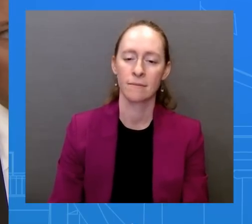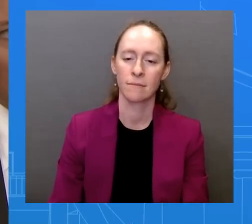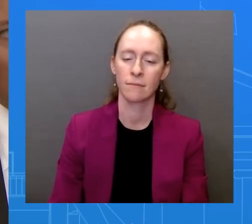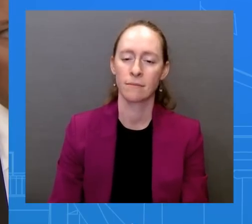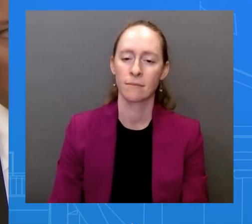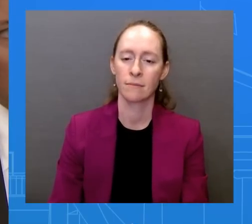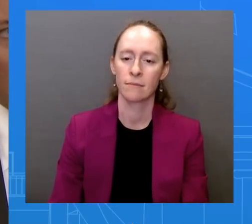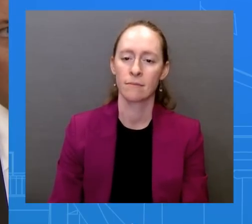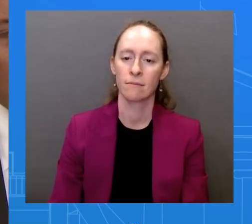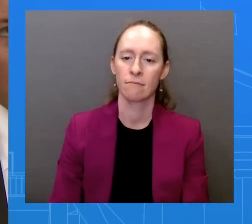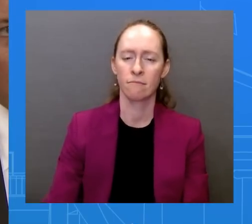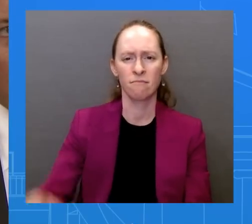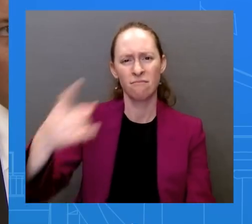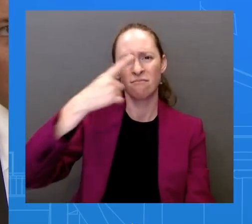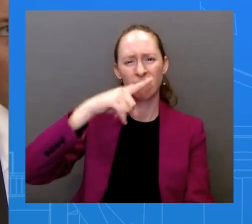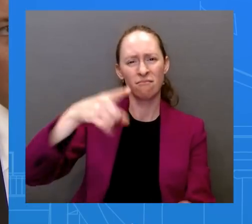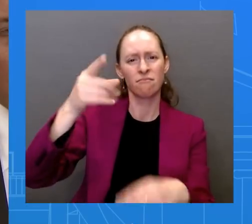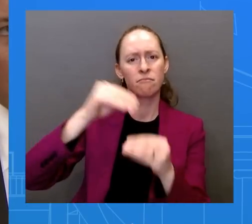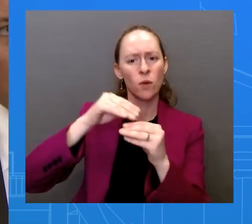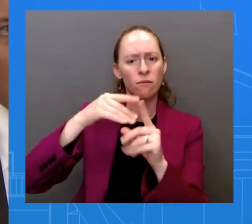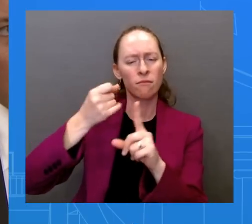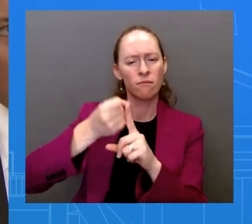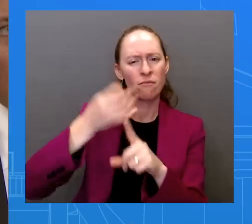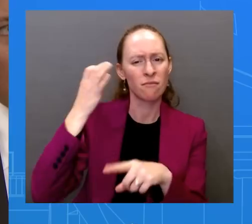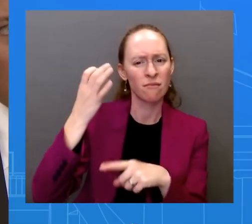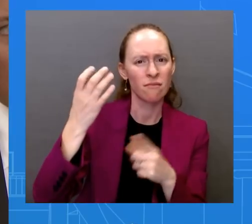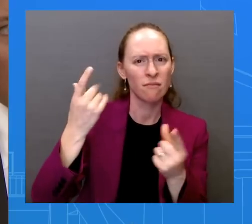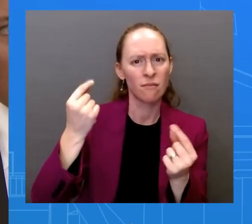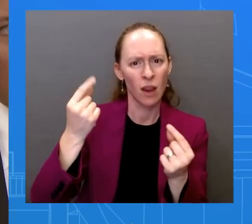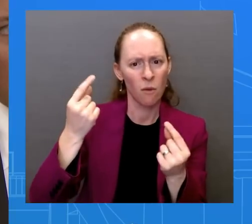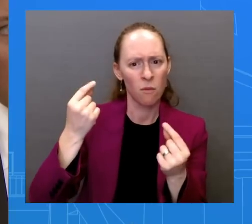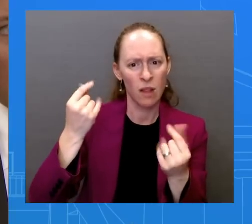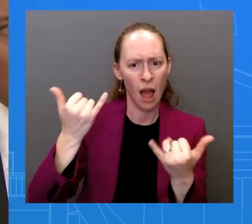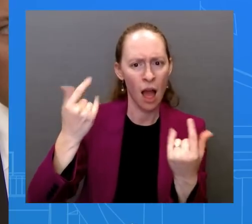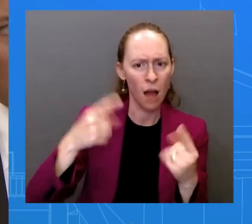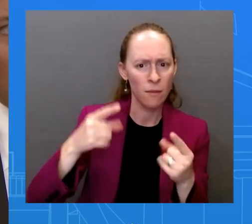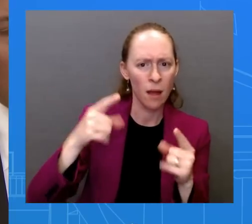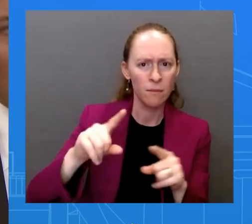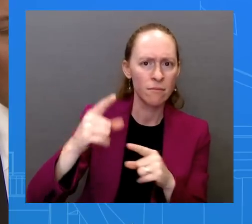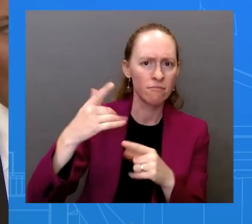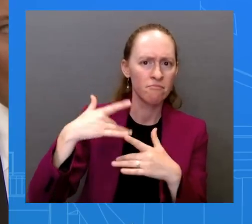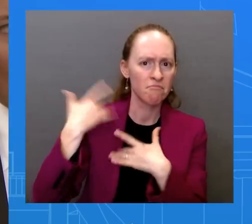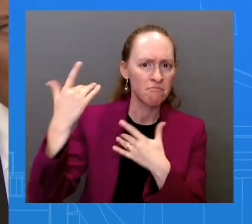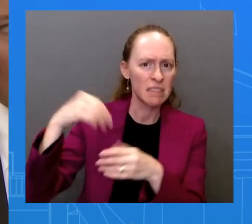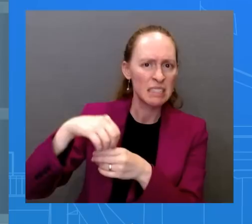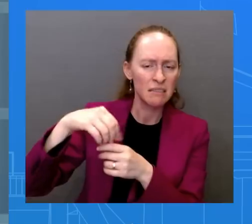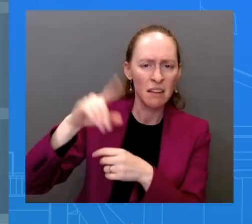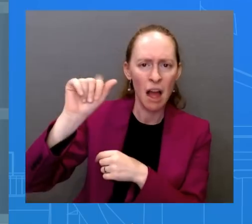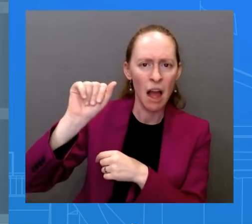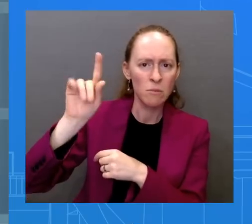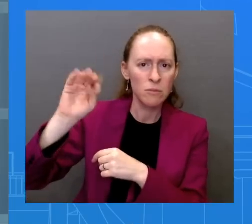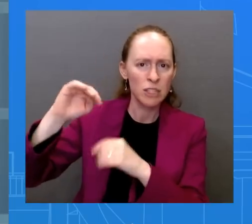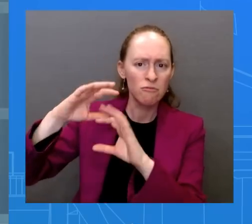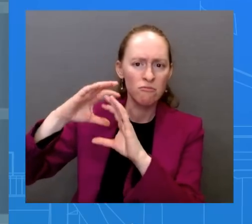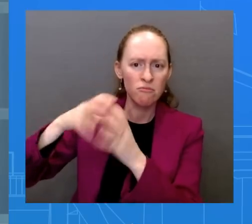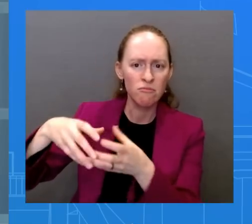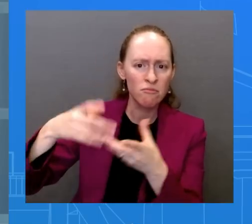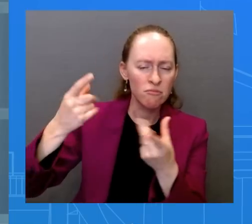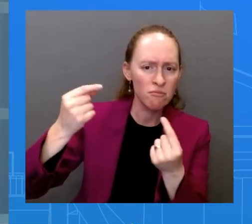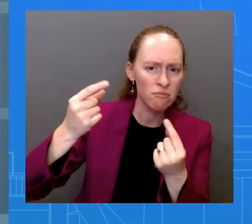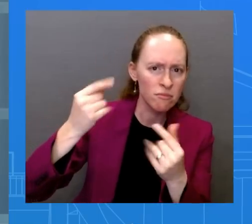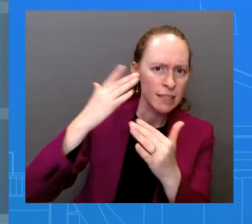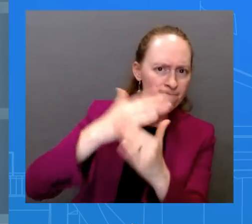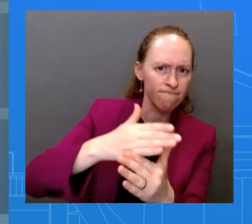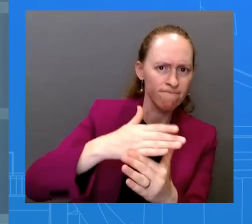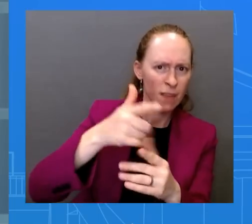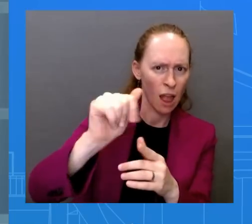all about what is sort of going on inside the administration to bolster against this? Yeah. So I leave that to the Department of Justice. I